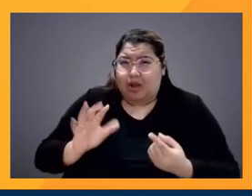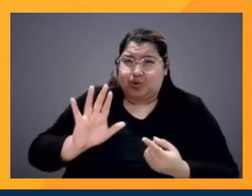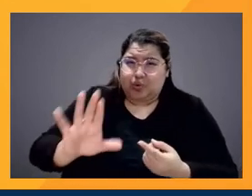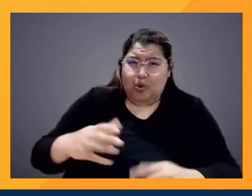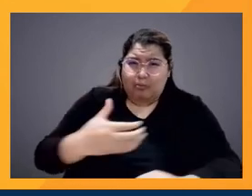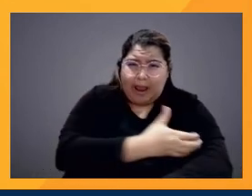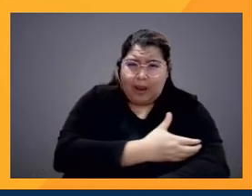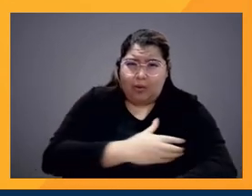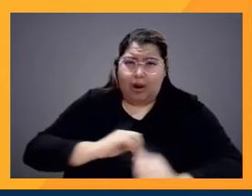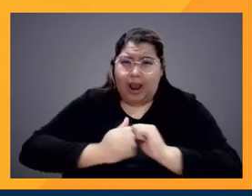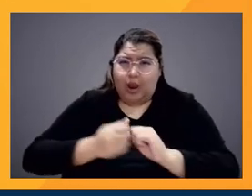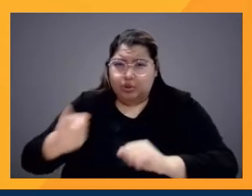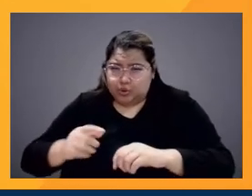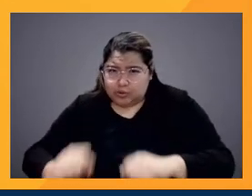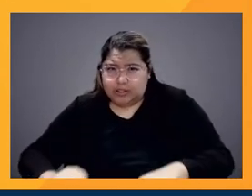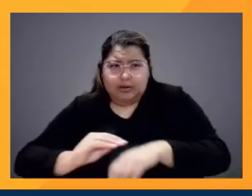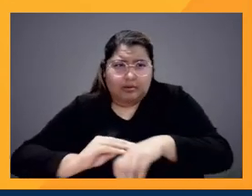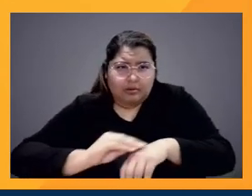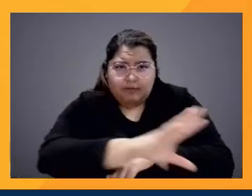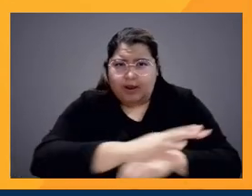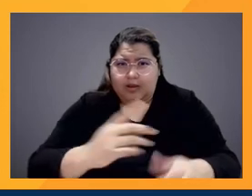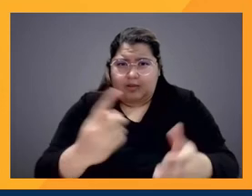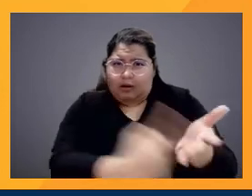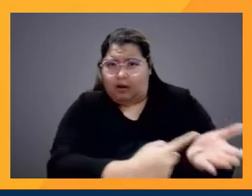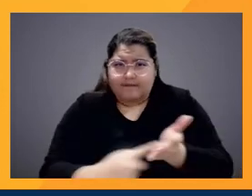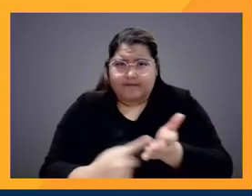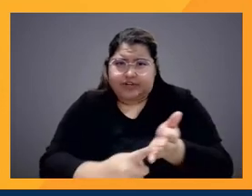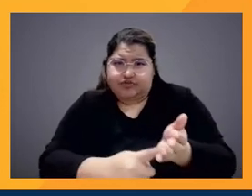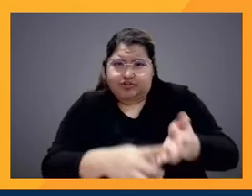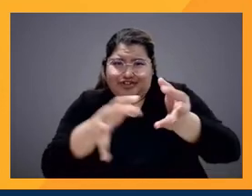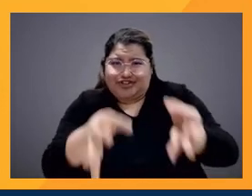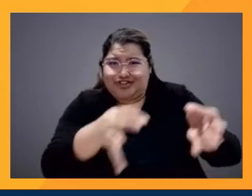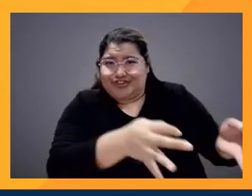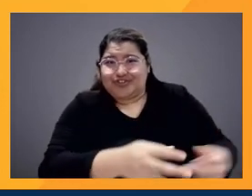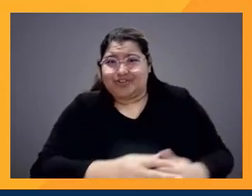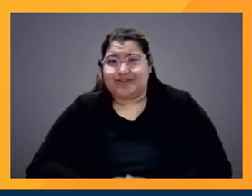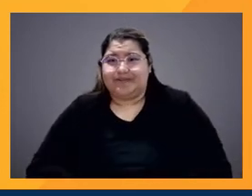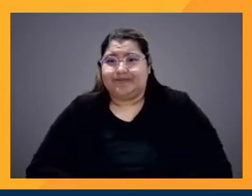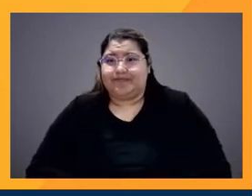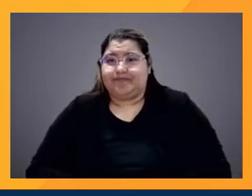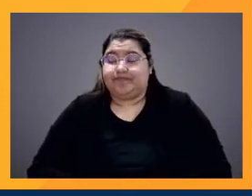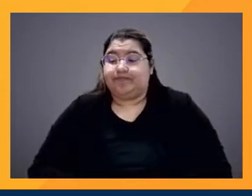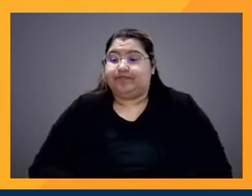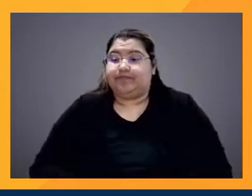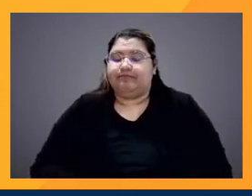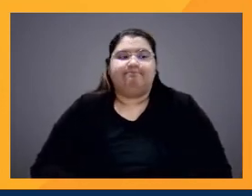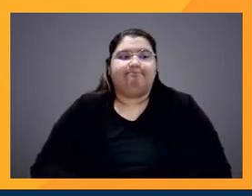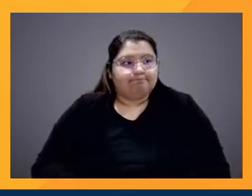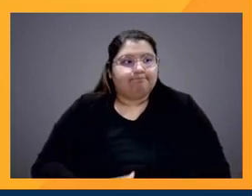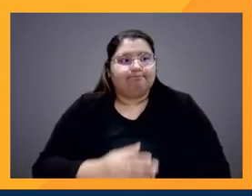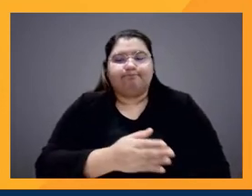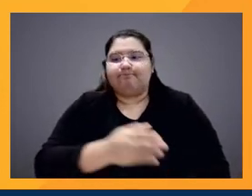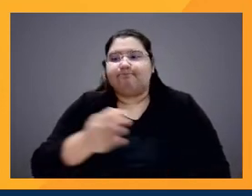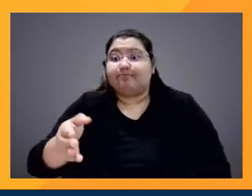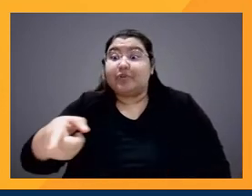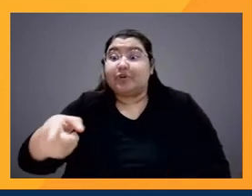corporate America, because that's what it's going to take. It's not just government doing it. It is truly private